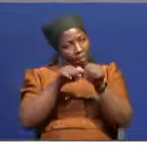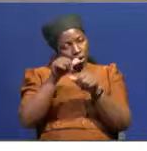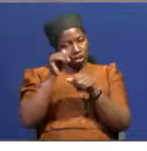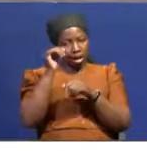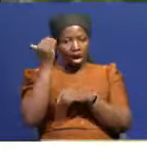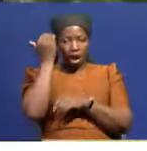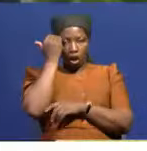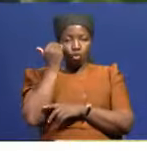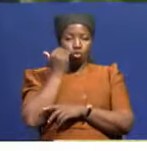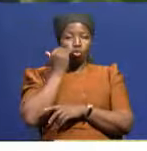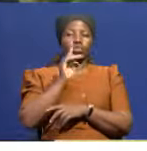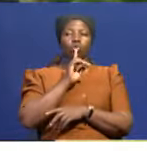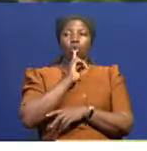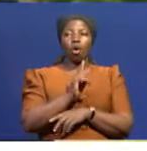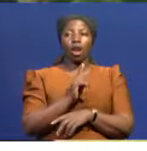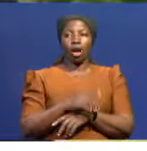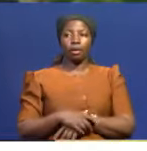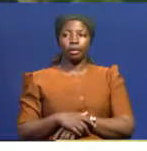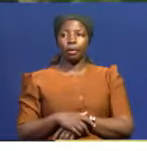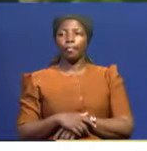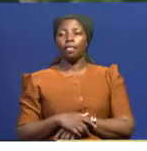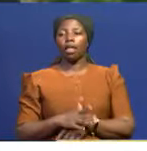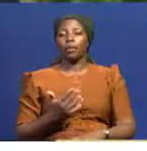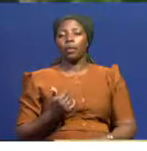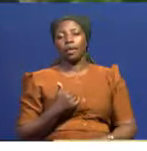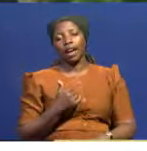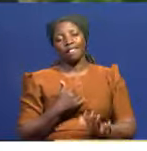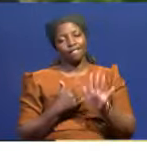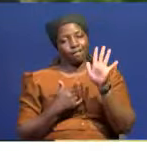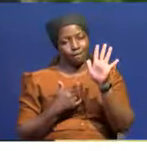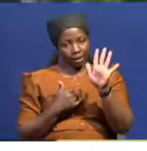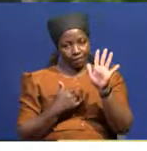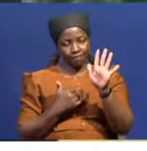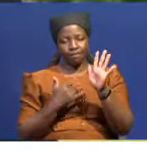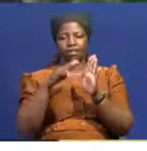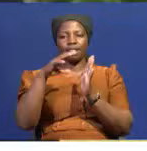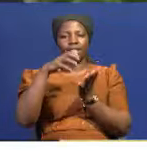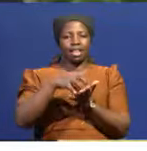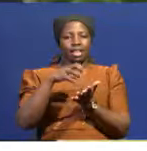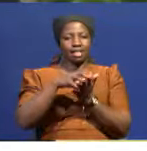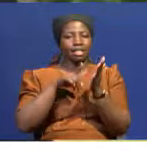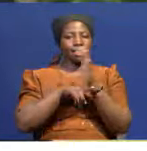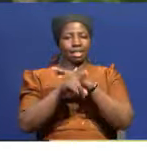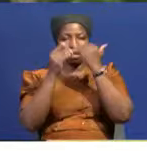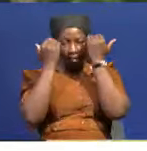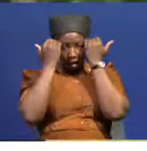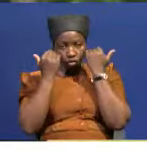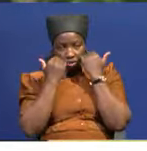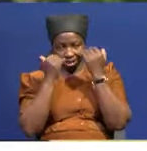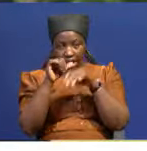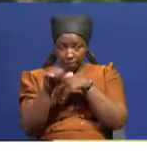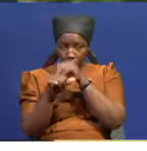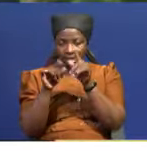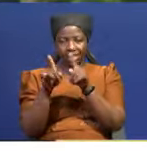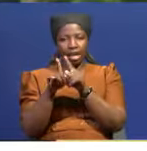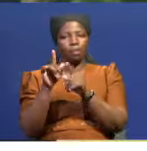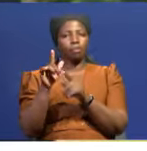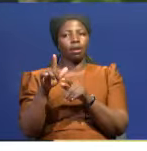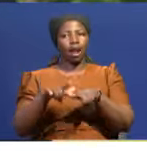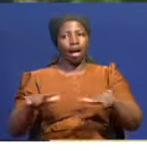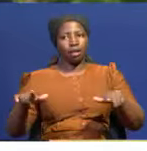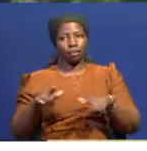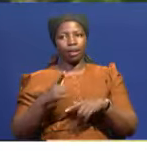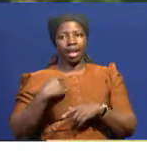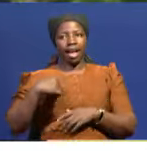order. Tuko na kesi kama tano kotini kuhusiana na hii shamba. Na